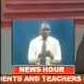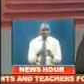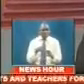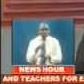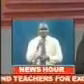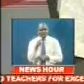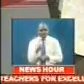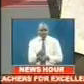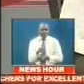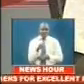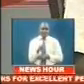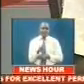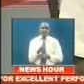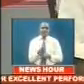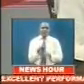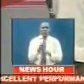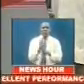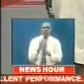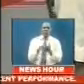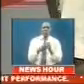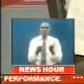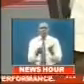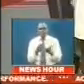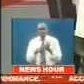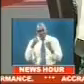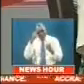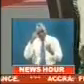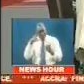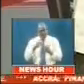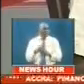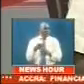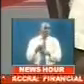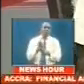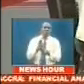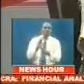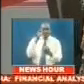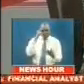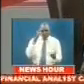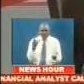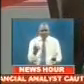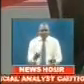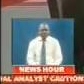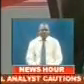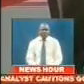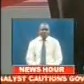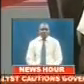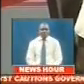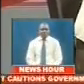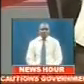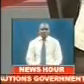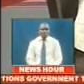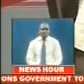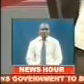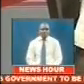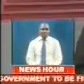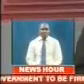ask, basically, if you talk about bailout, doesn't it connote that we are at the brink of something very bad? And that's how come we have to